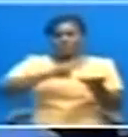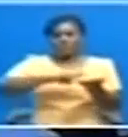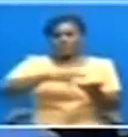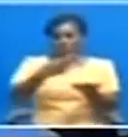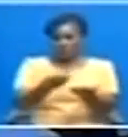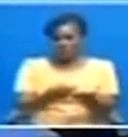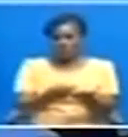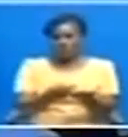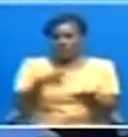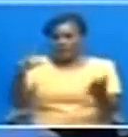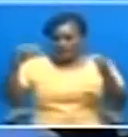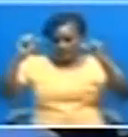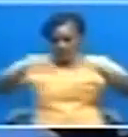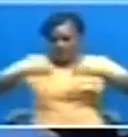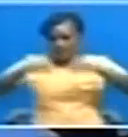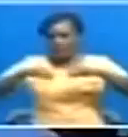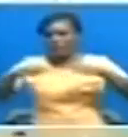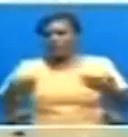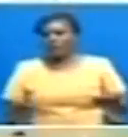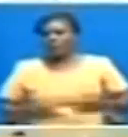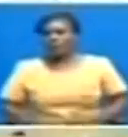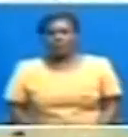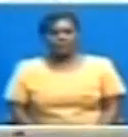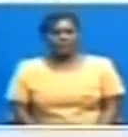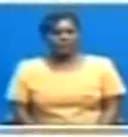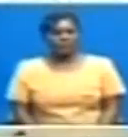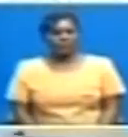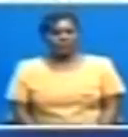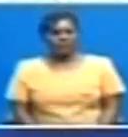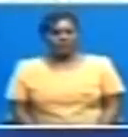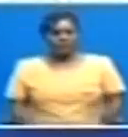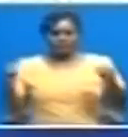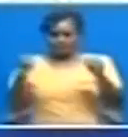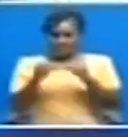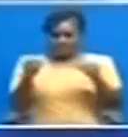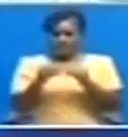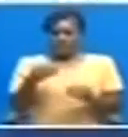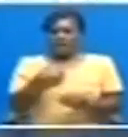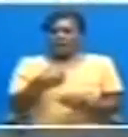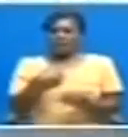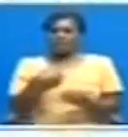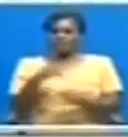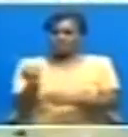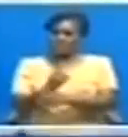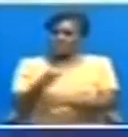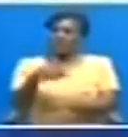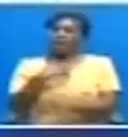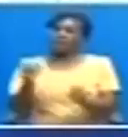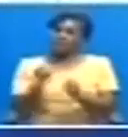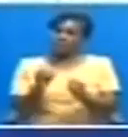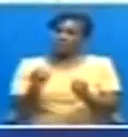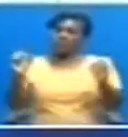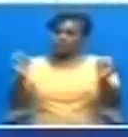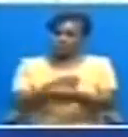Project Mawingu were arrived at. There's no need meeting them if we don't have the minutes. They should have the minutes, so that